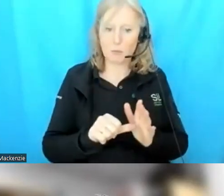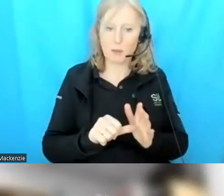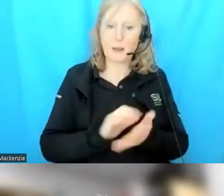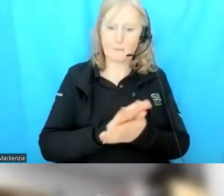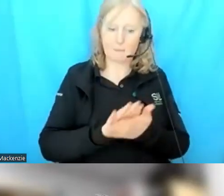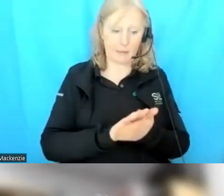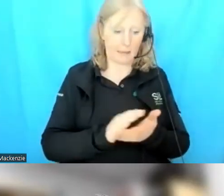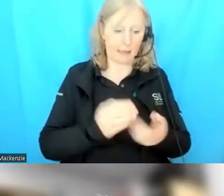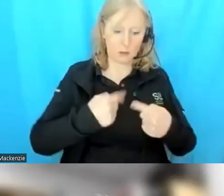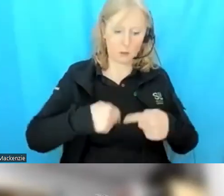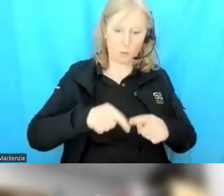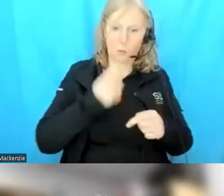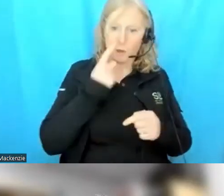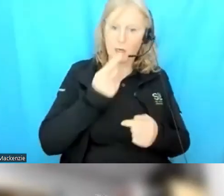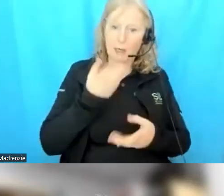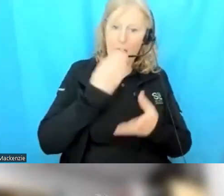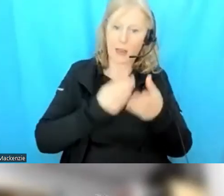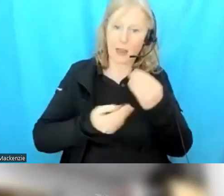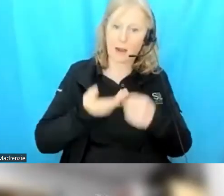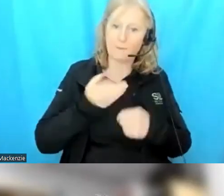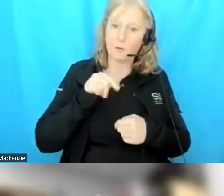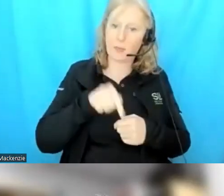from that out of the back of it.